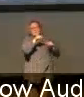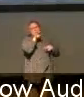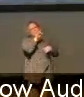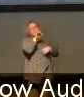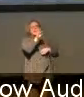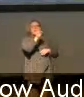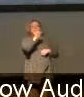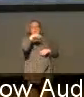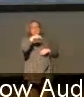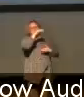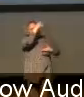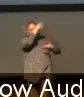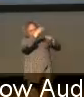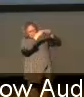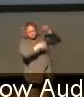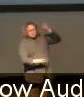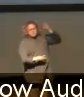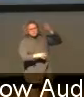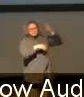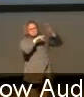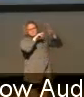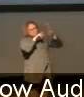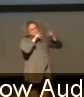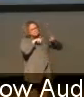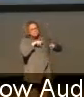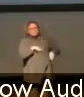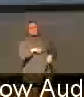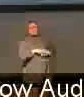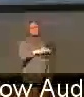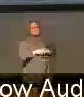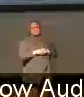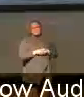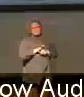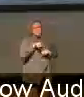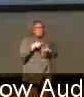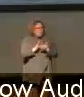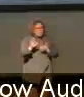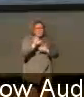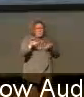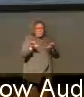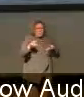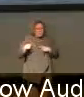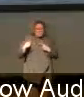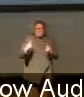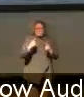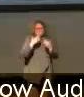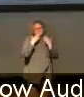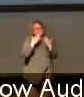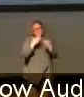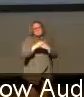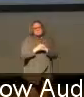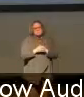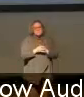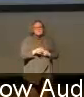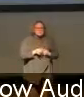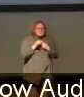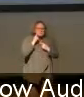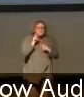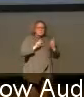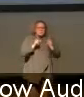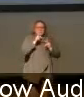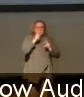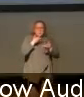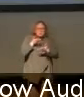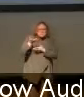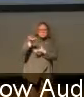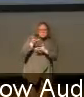I can't thank you enough for all that you've been doing, and especially those who are interacting daily with our